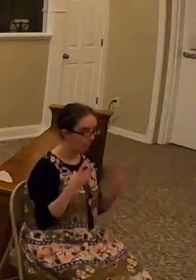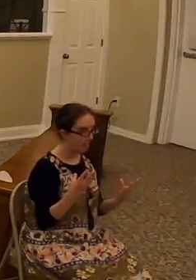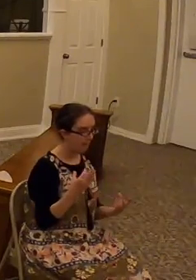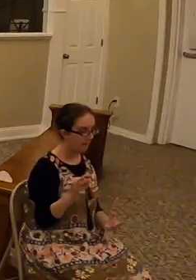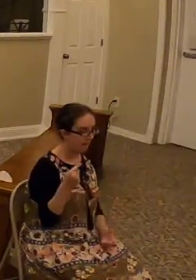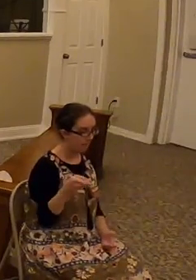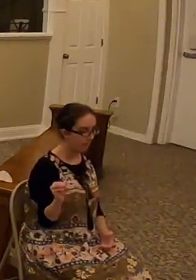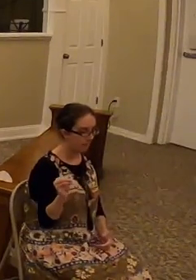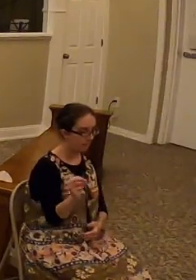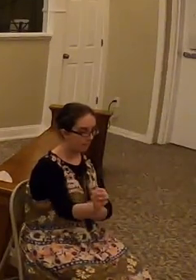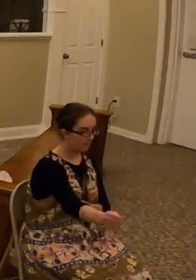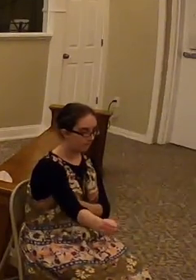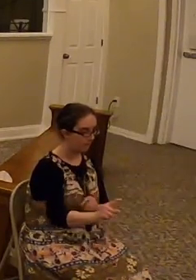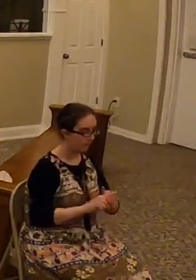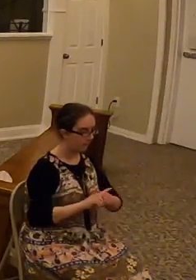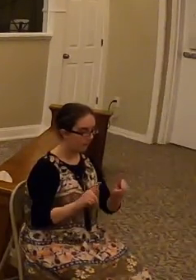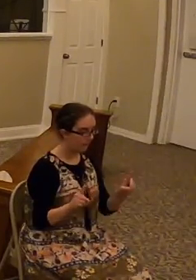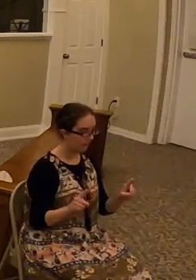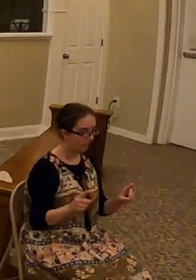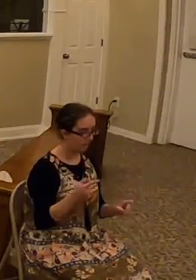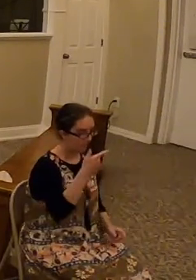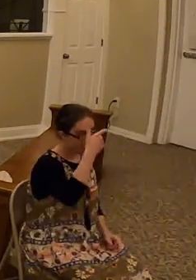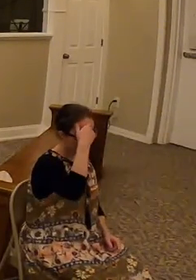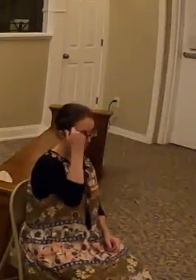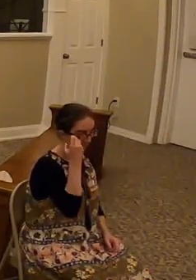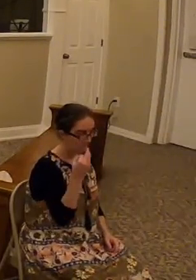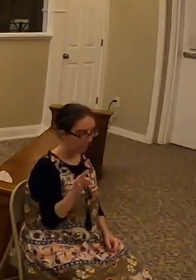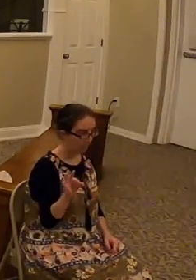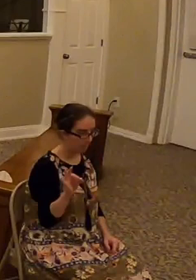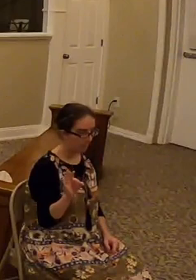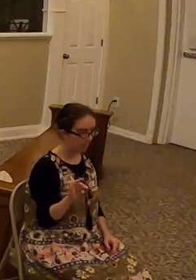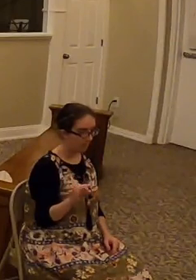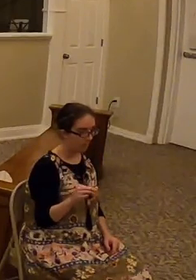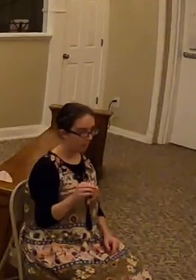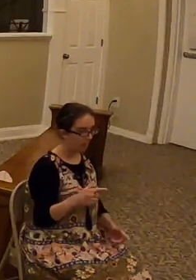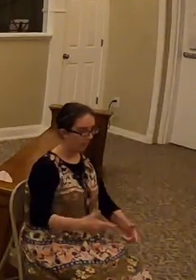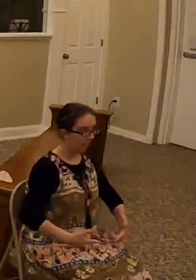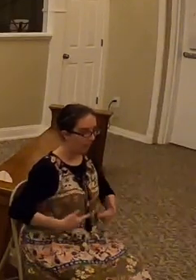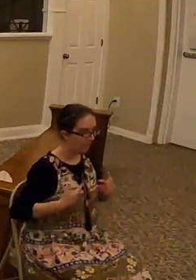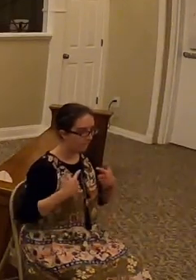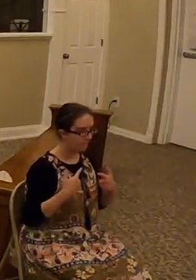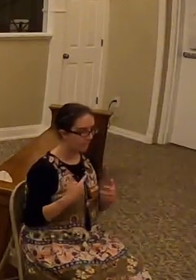of them. But because of life,